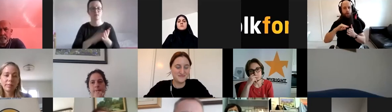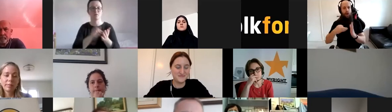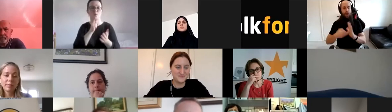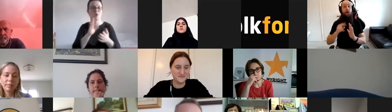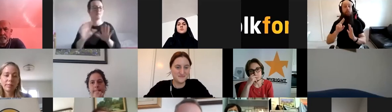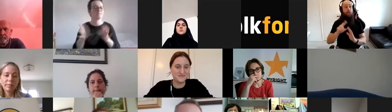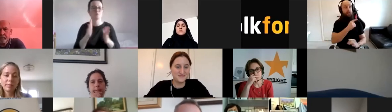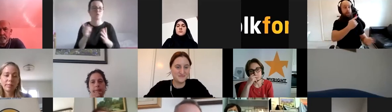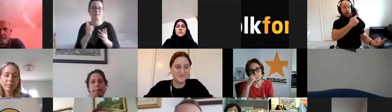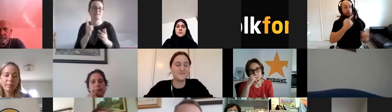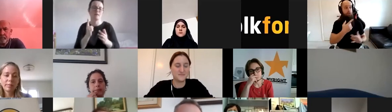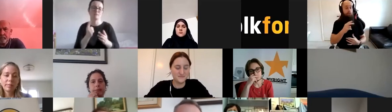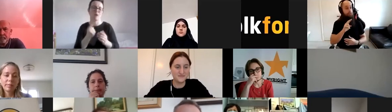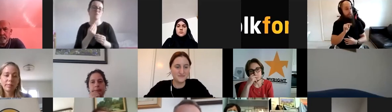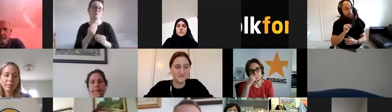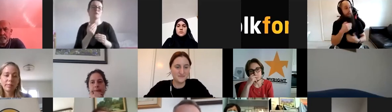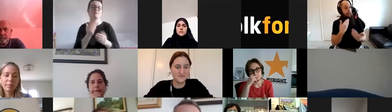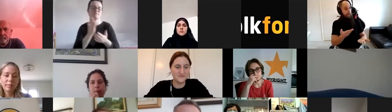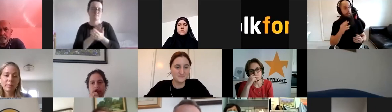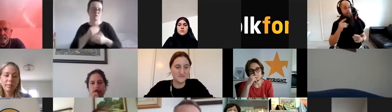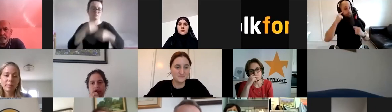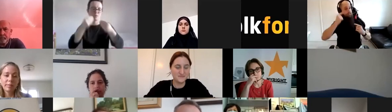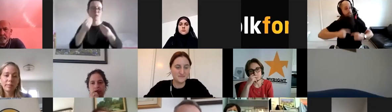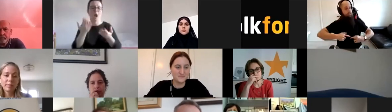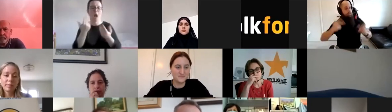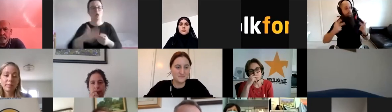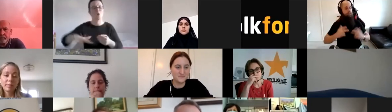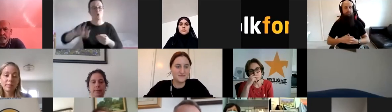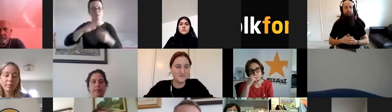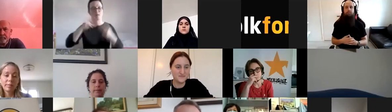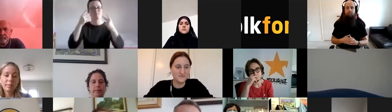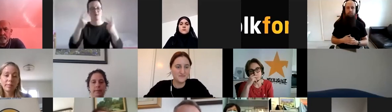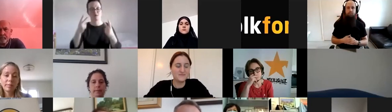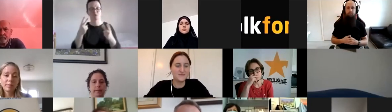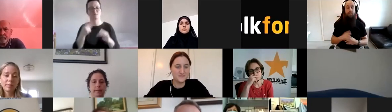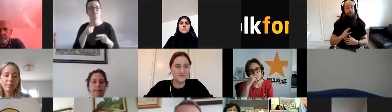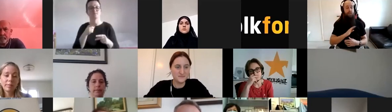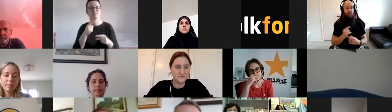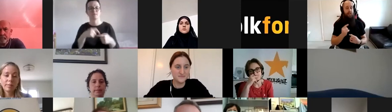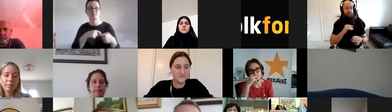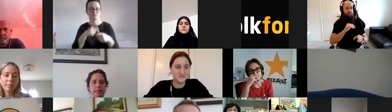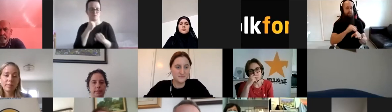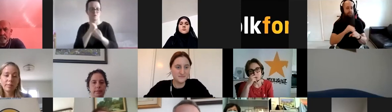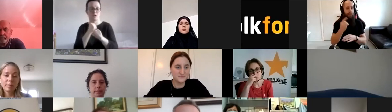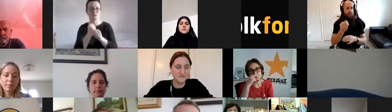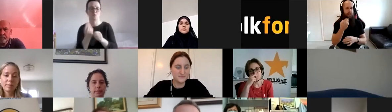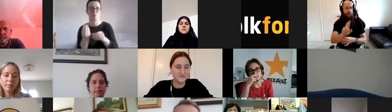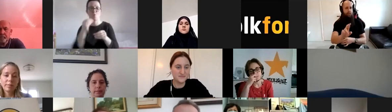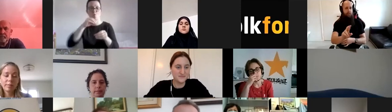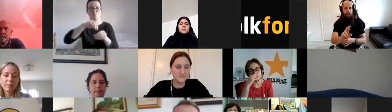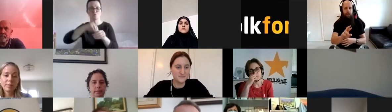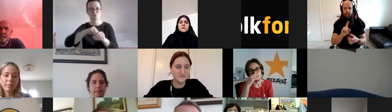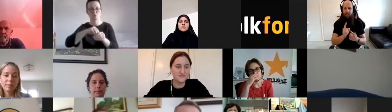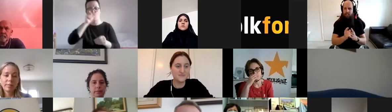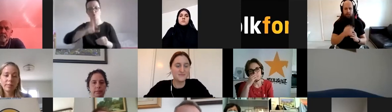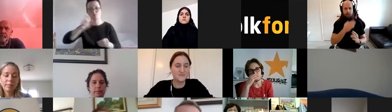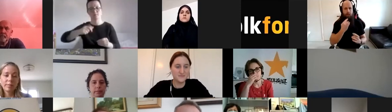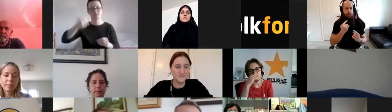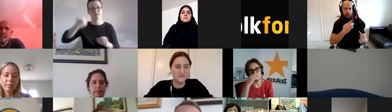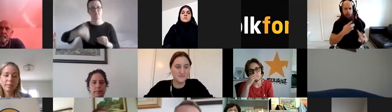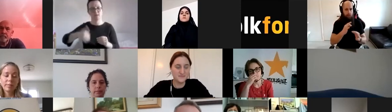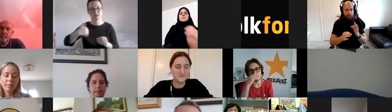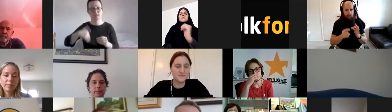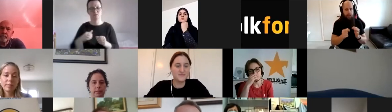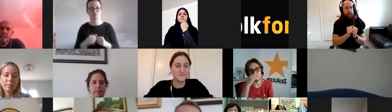you of a good example. Maybe it wasn't explicitly mentioned, but it is globally important. It is the inclusion